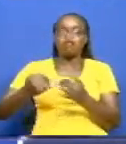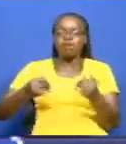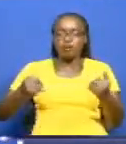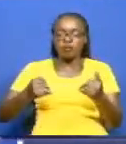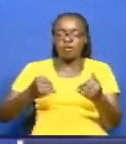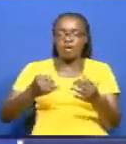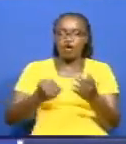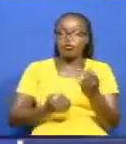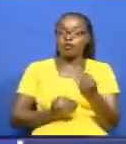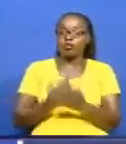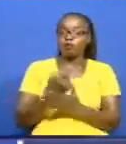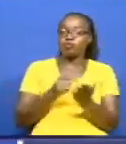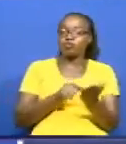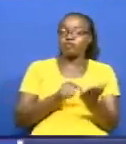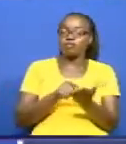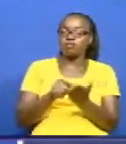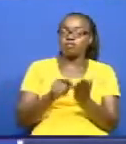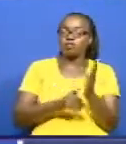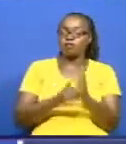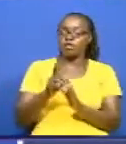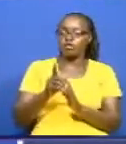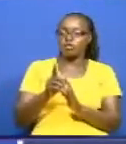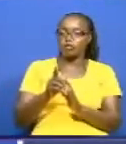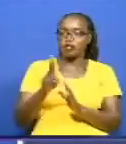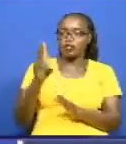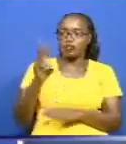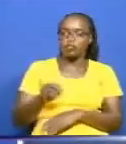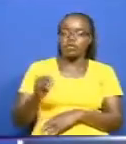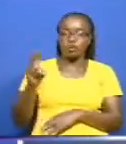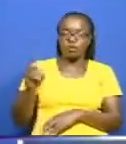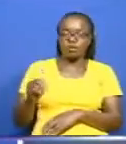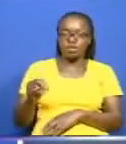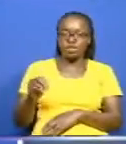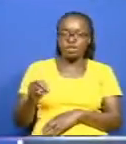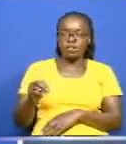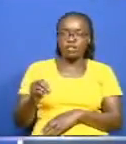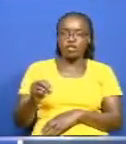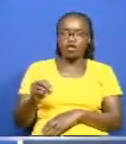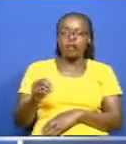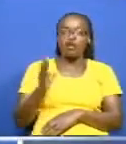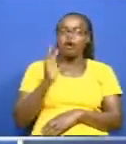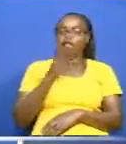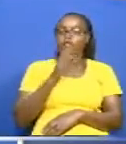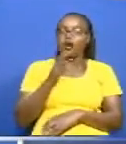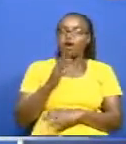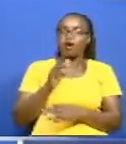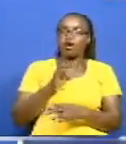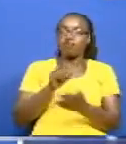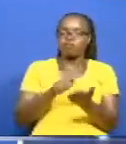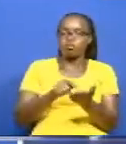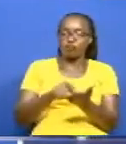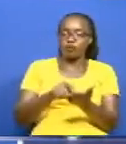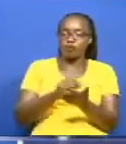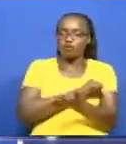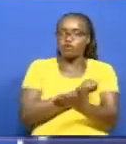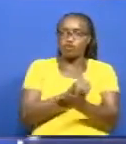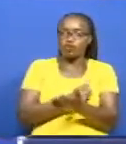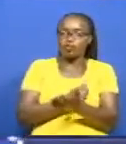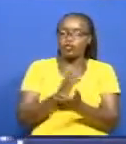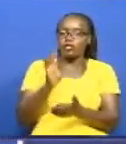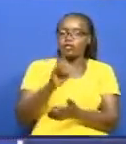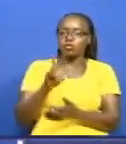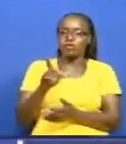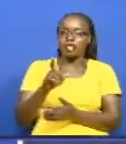Bill 2020, Food Crops Development Bill 2020, Horticulture Crops Authority Bill 2020, and the